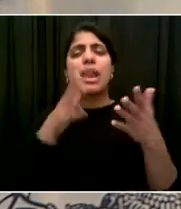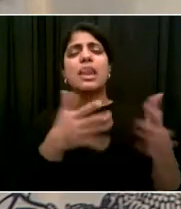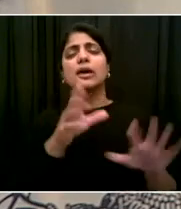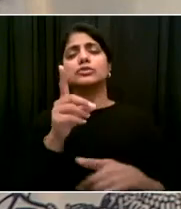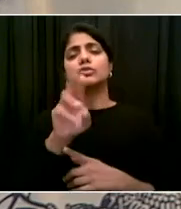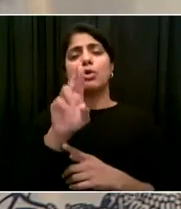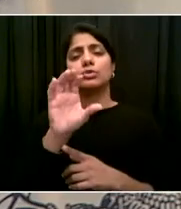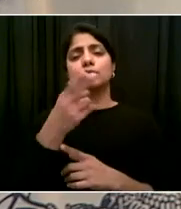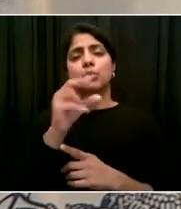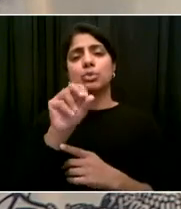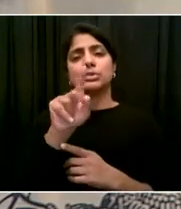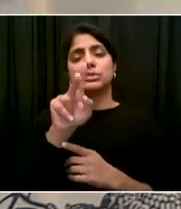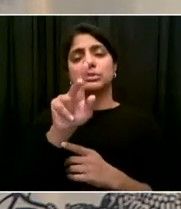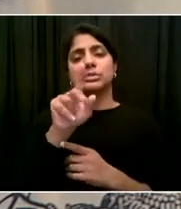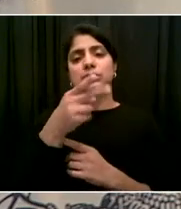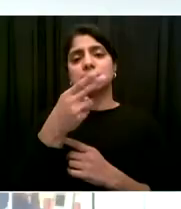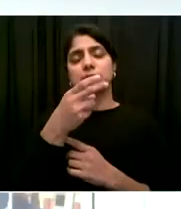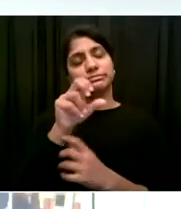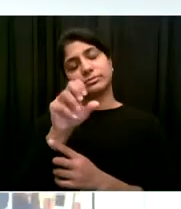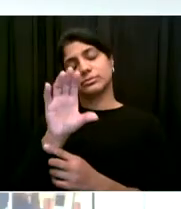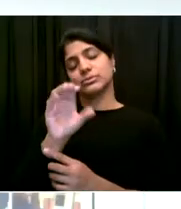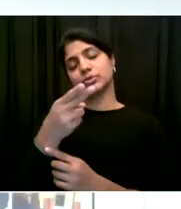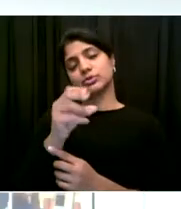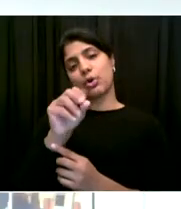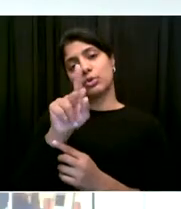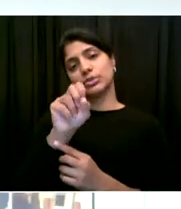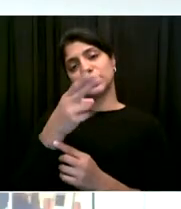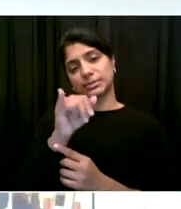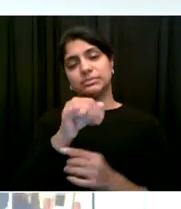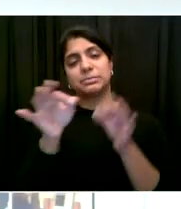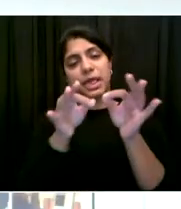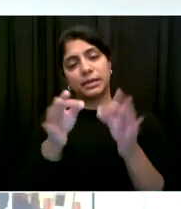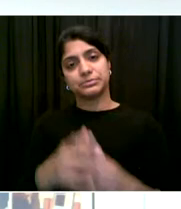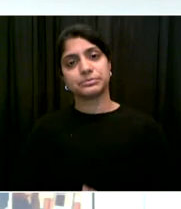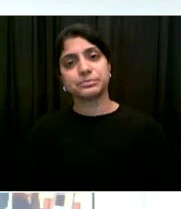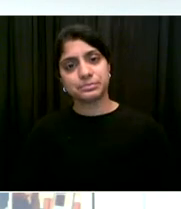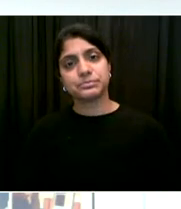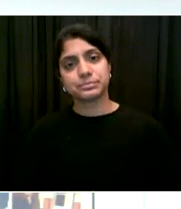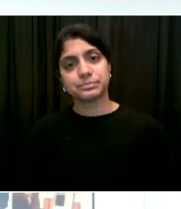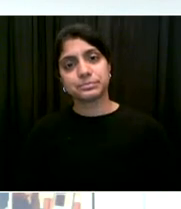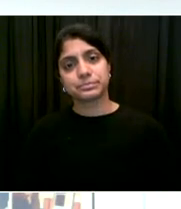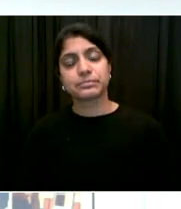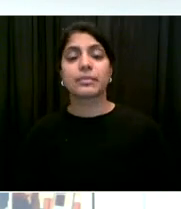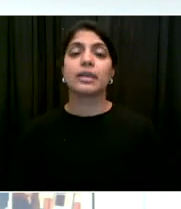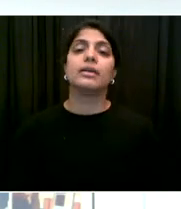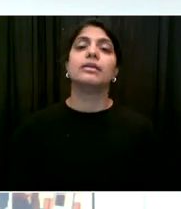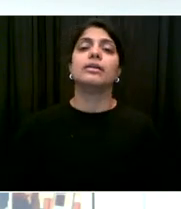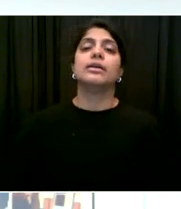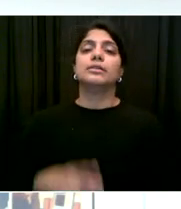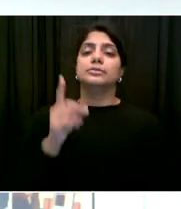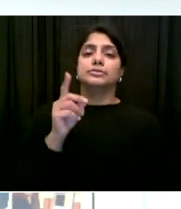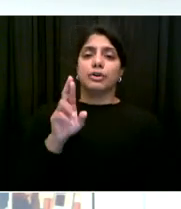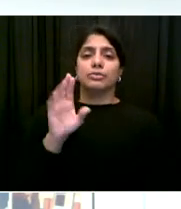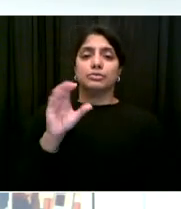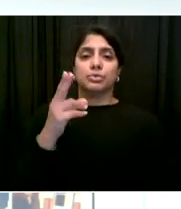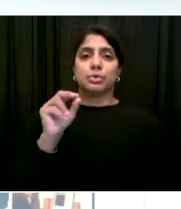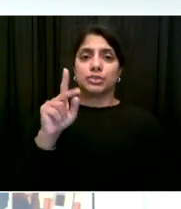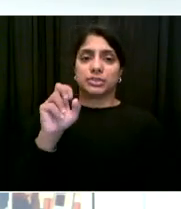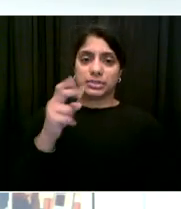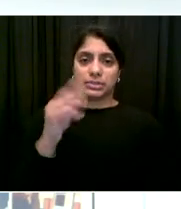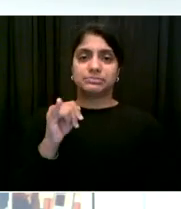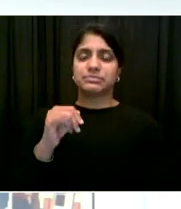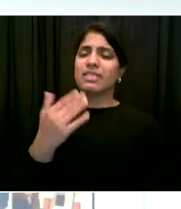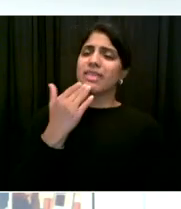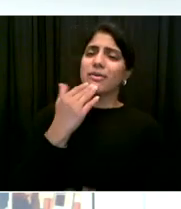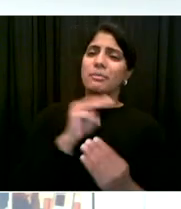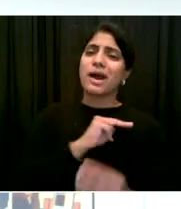add briefly, you know, we are seeing cases increase across the city, as you know. We're seeing community spread,